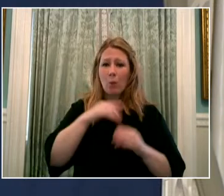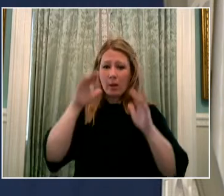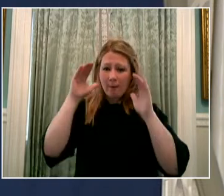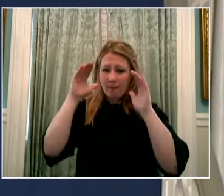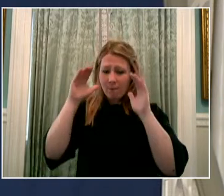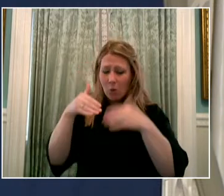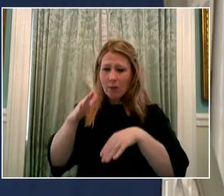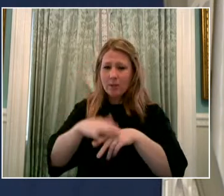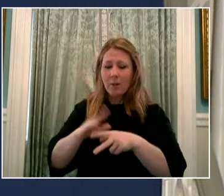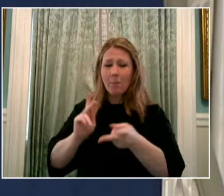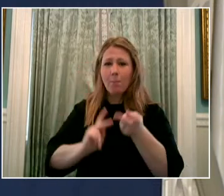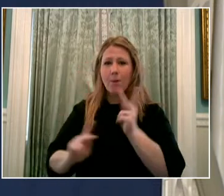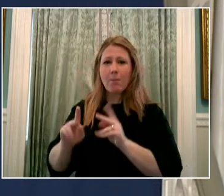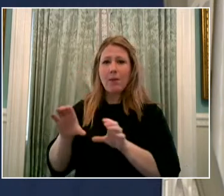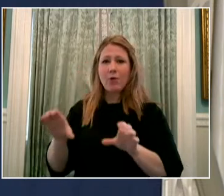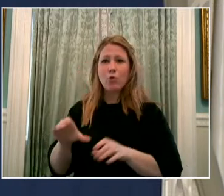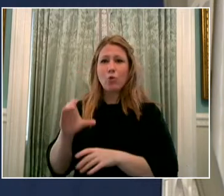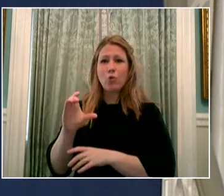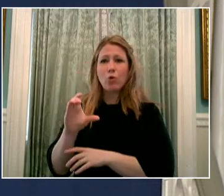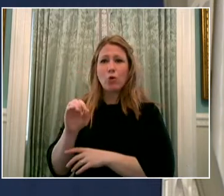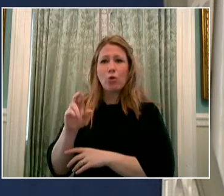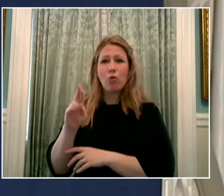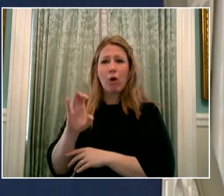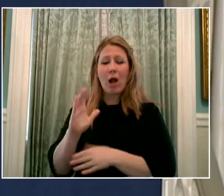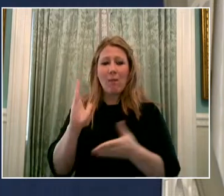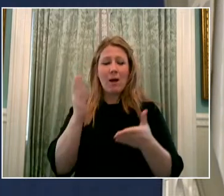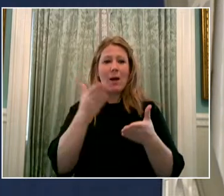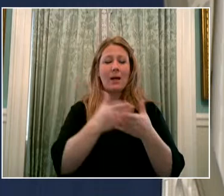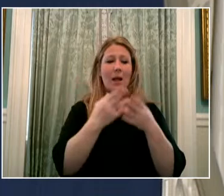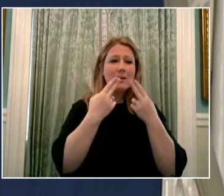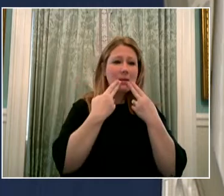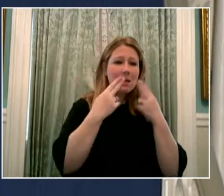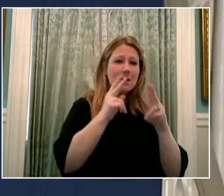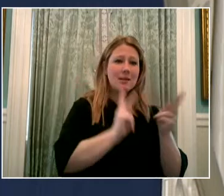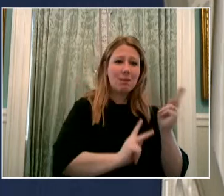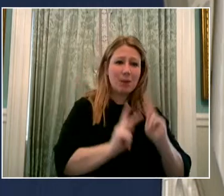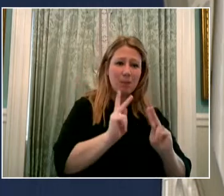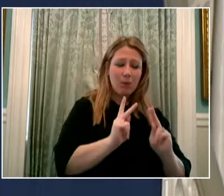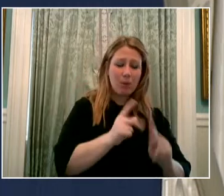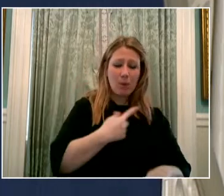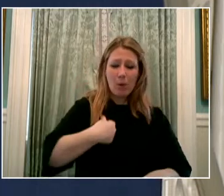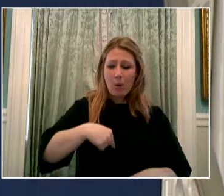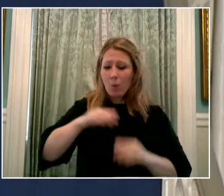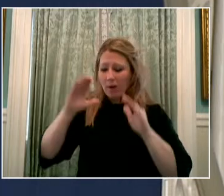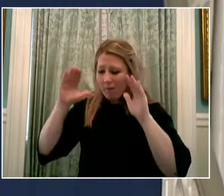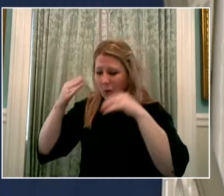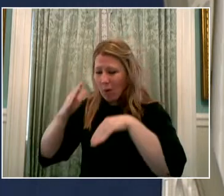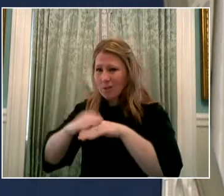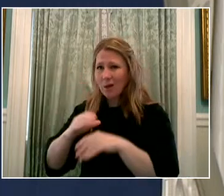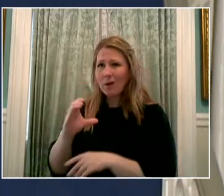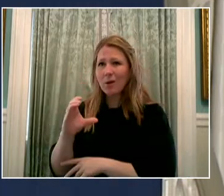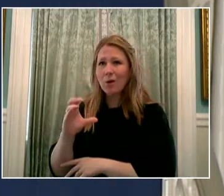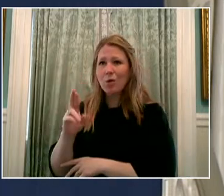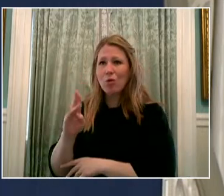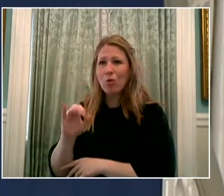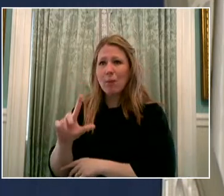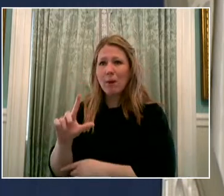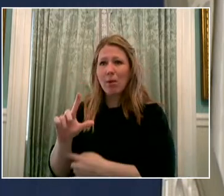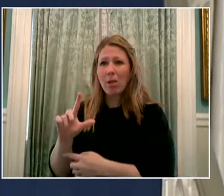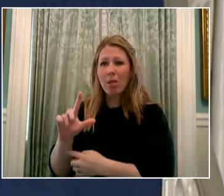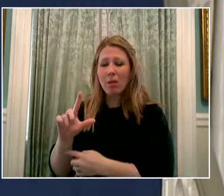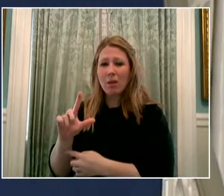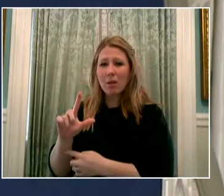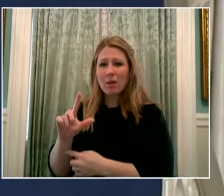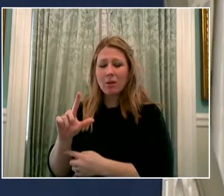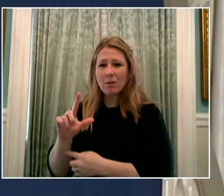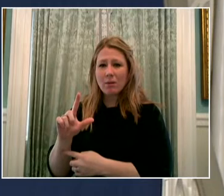people. I said that over and over again. We focus so much on the criminal who commit criminal actions against innocent people